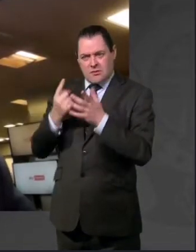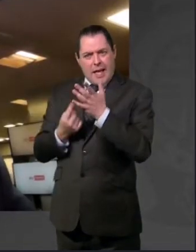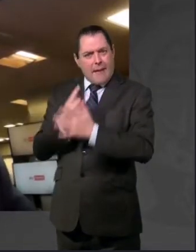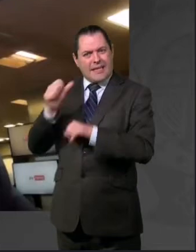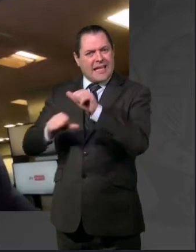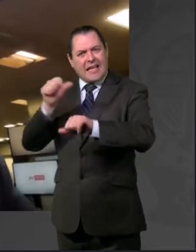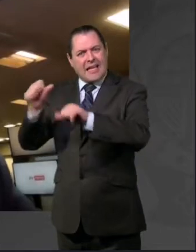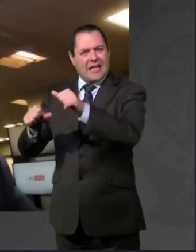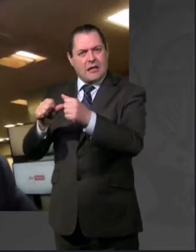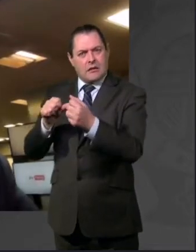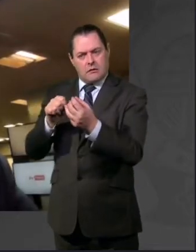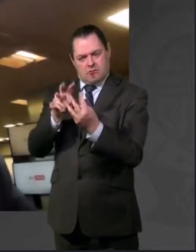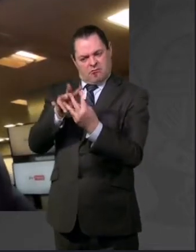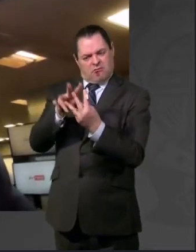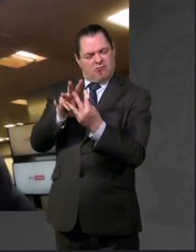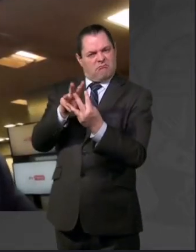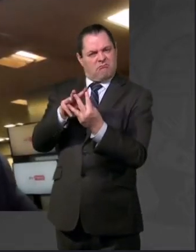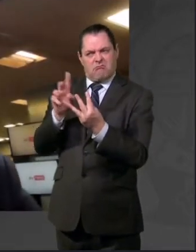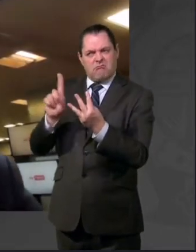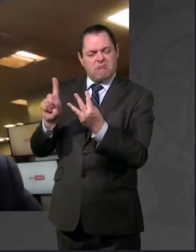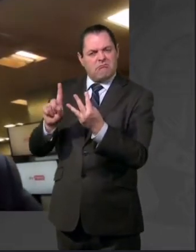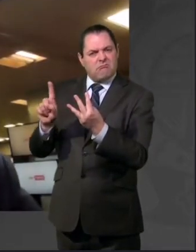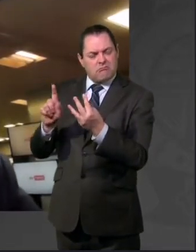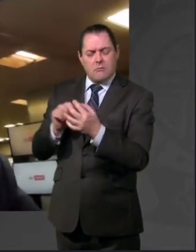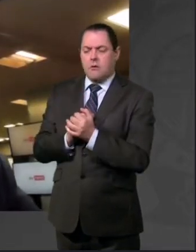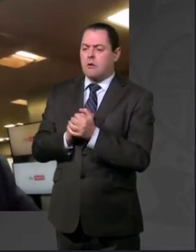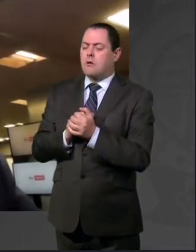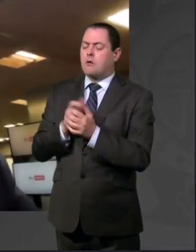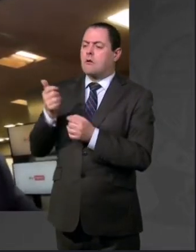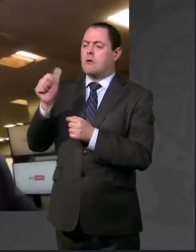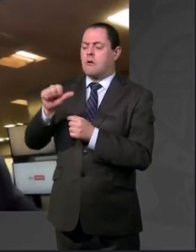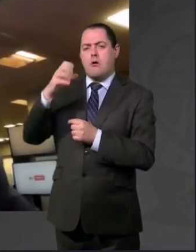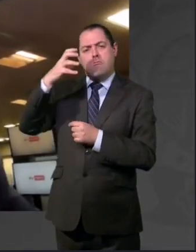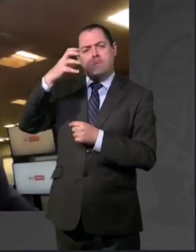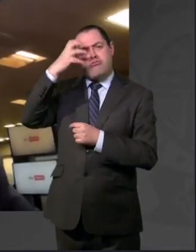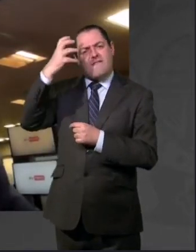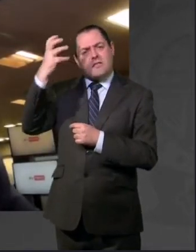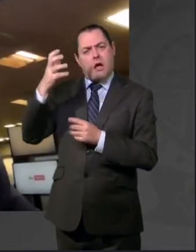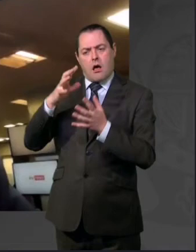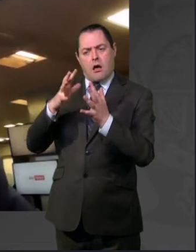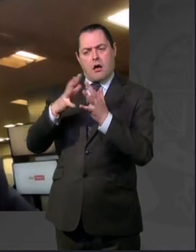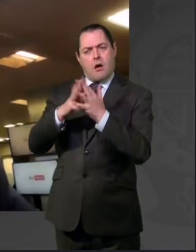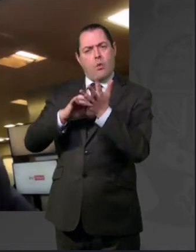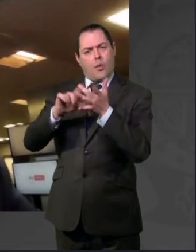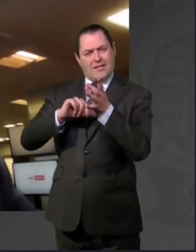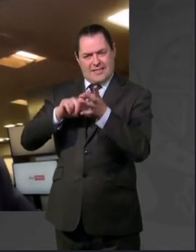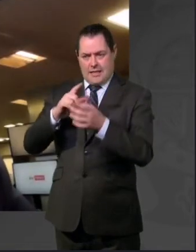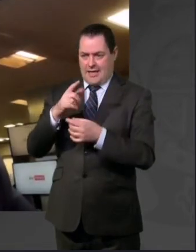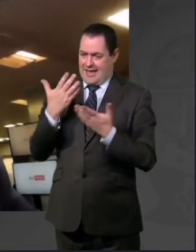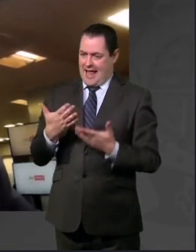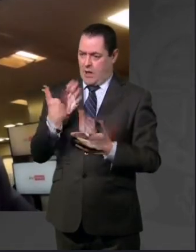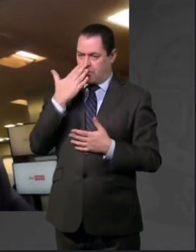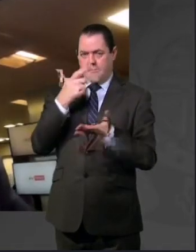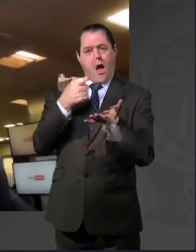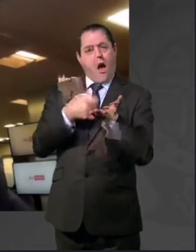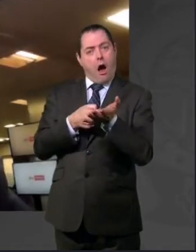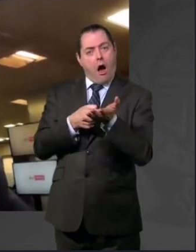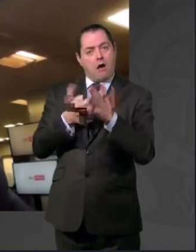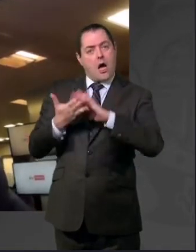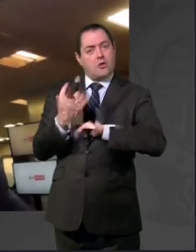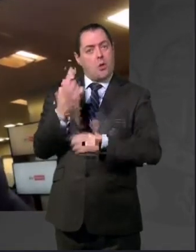Professor Whitty, with infections now going down and the R number below 1, are we actually at, or even perhaps past, the